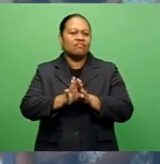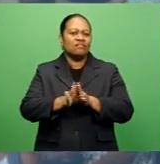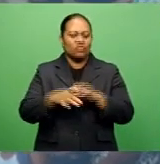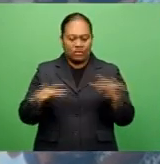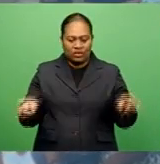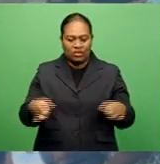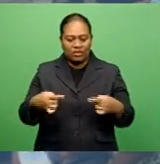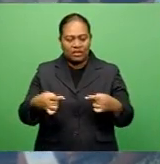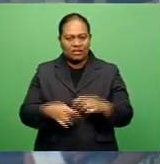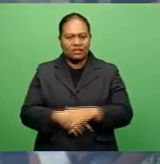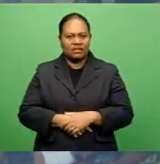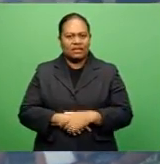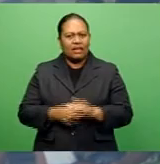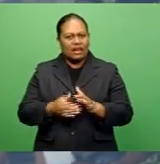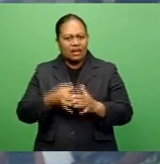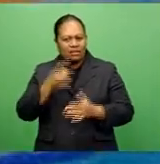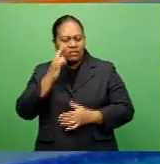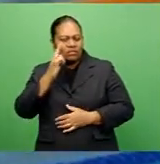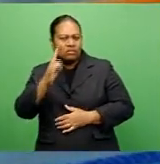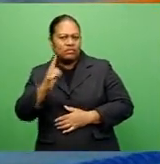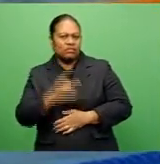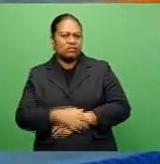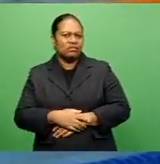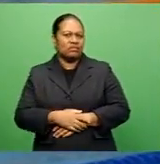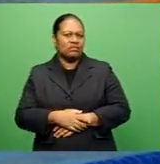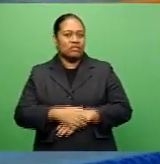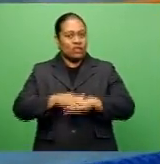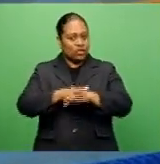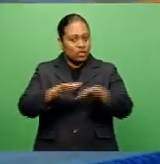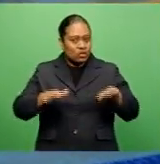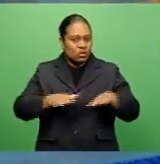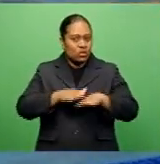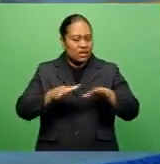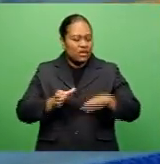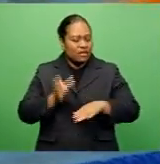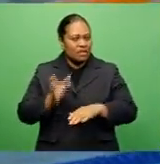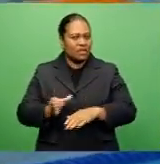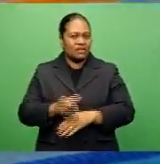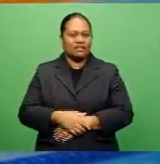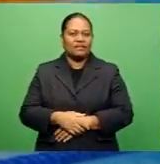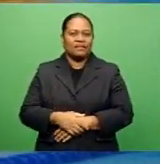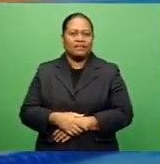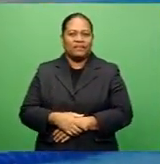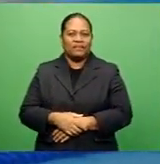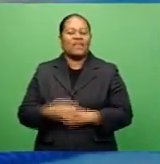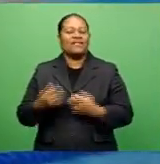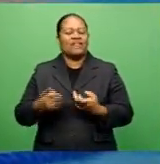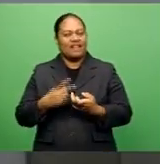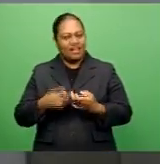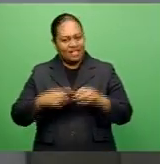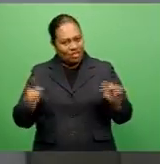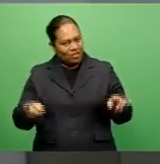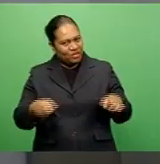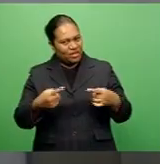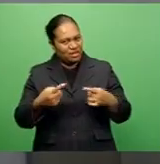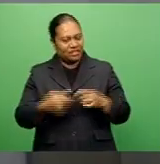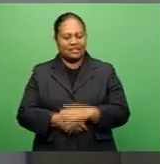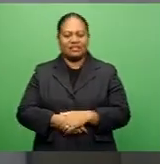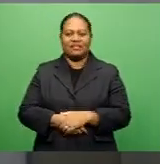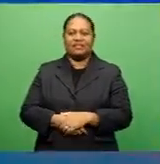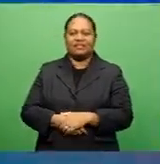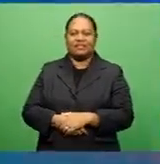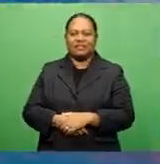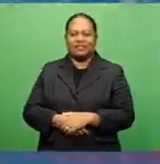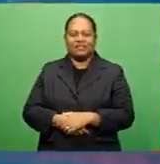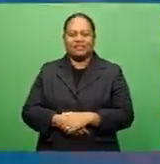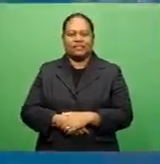competition. They're looking towards FINA for the swimmers to have yet another competition, approved competition by